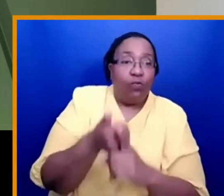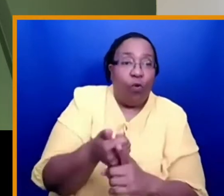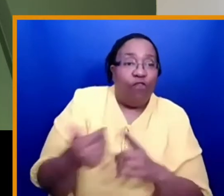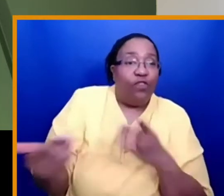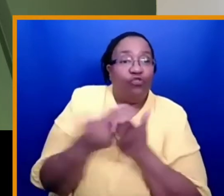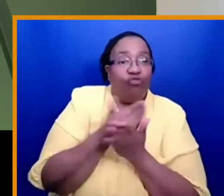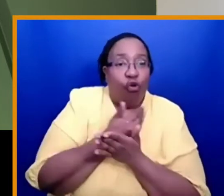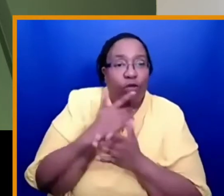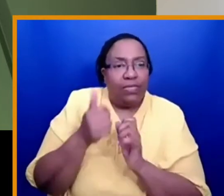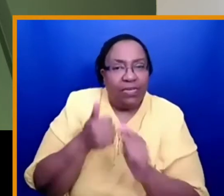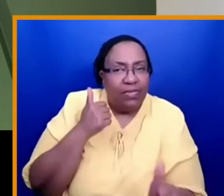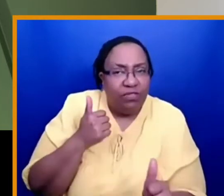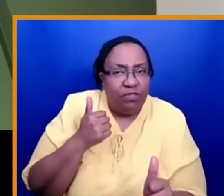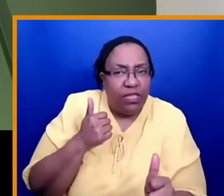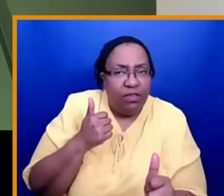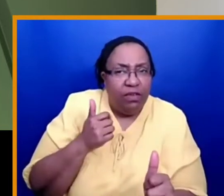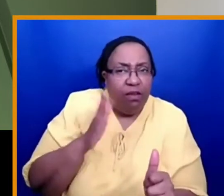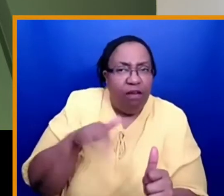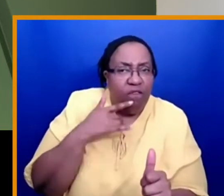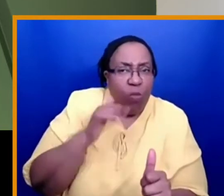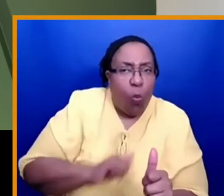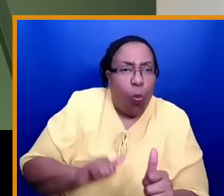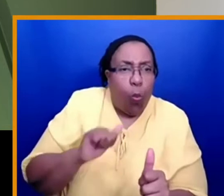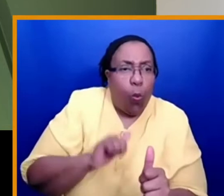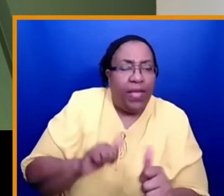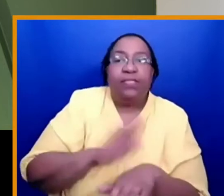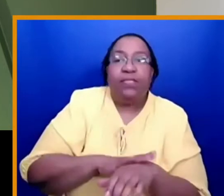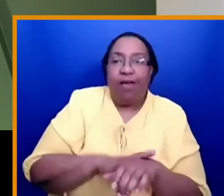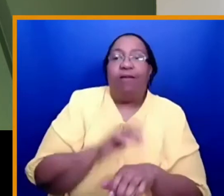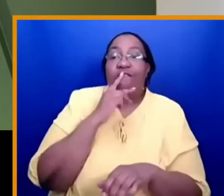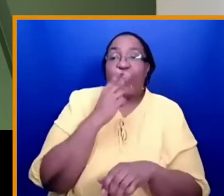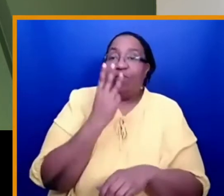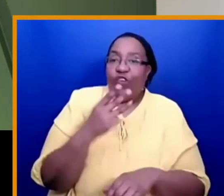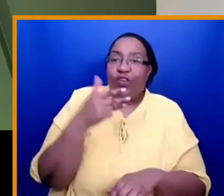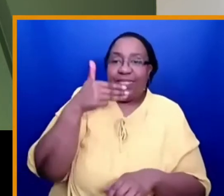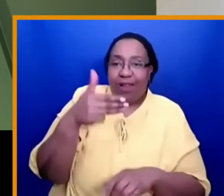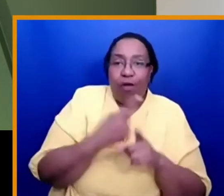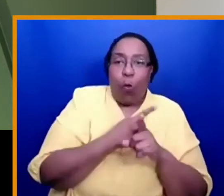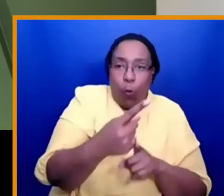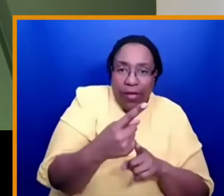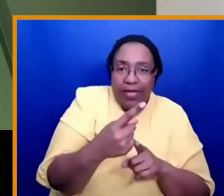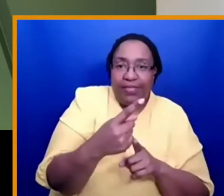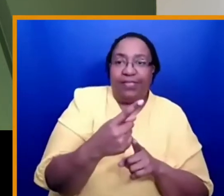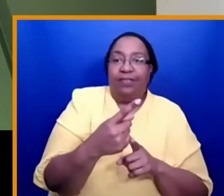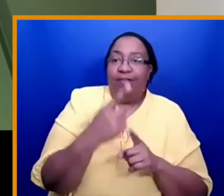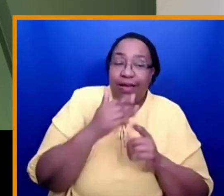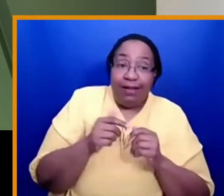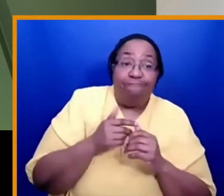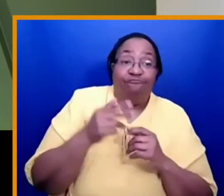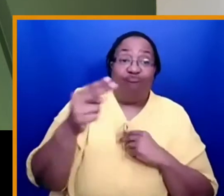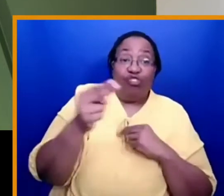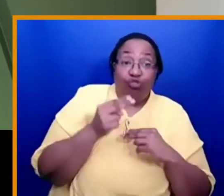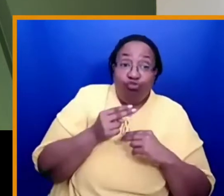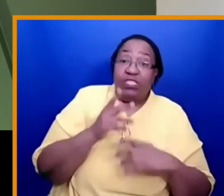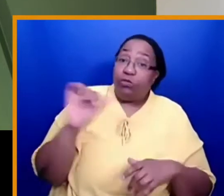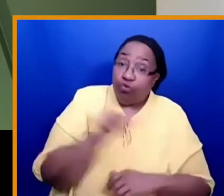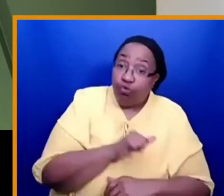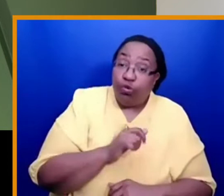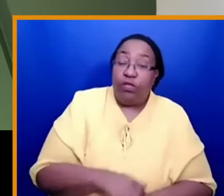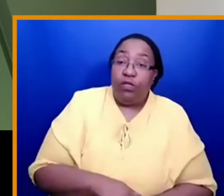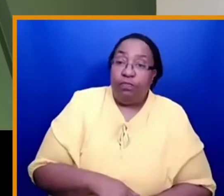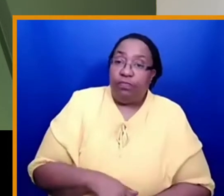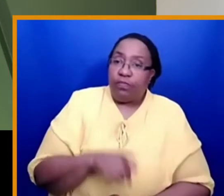including reducing the waiting time from 39 weeks to 13 weeks, lines 104 to 109. It seems strange that those